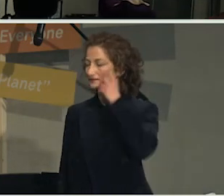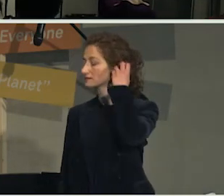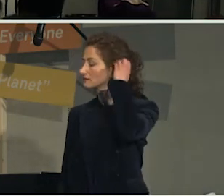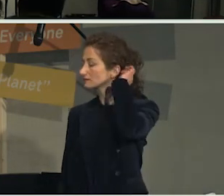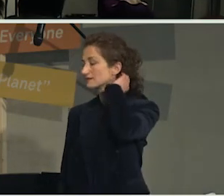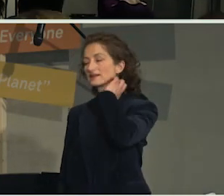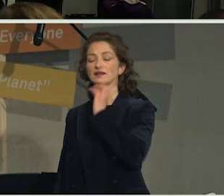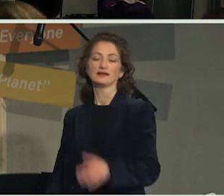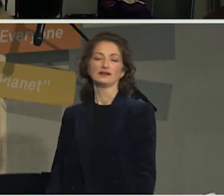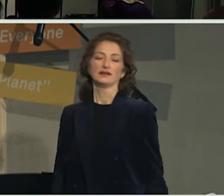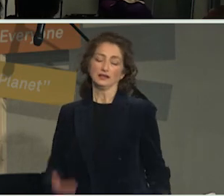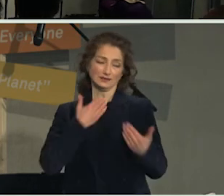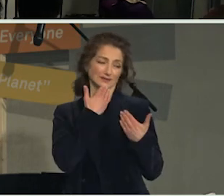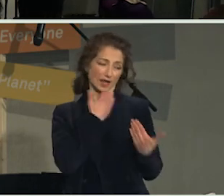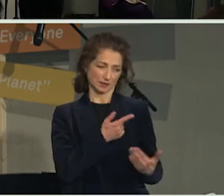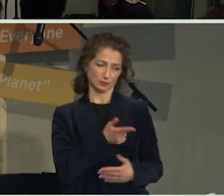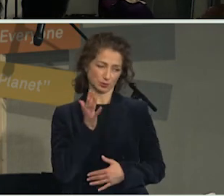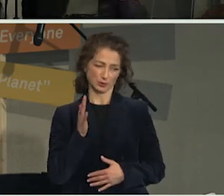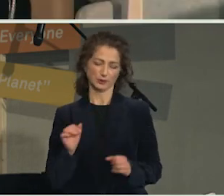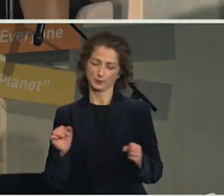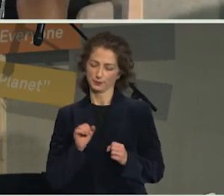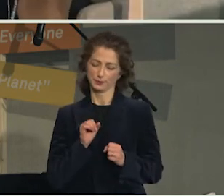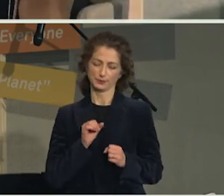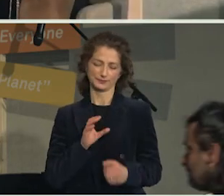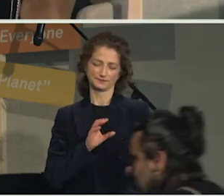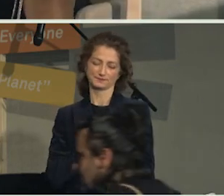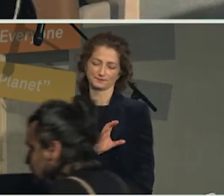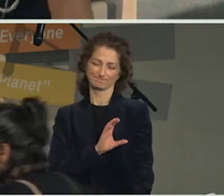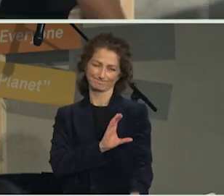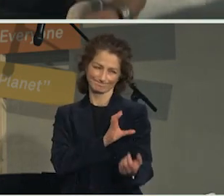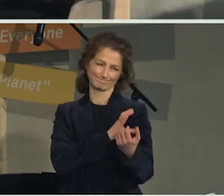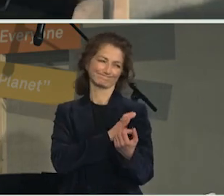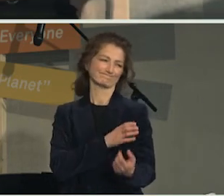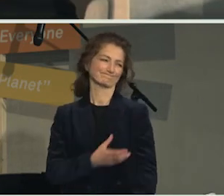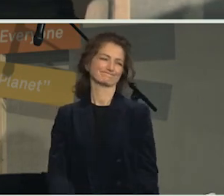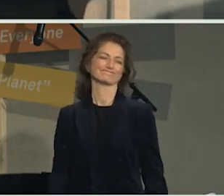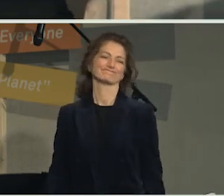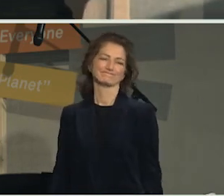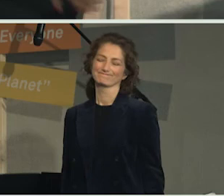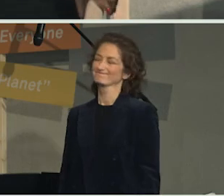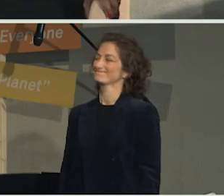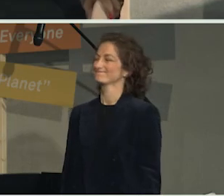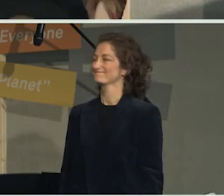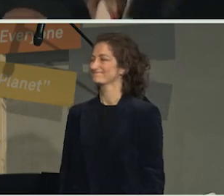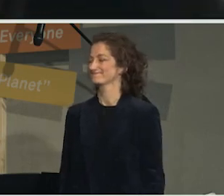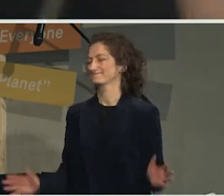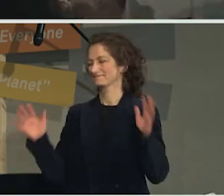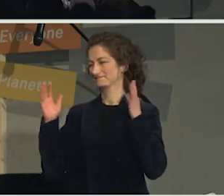I would like to thank you for that talk. It was so empowering. Everybody, give it up again for Professor Kimberlé Crenshaw.